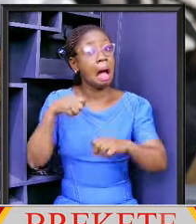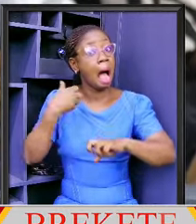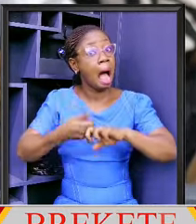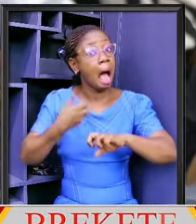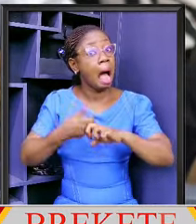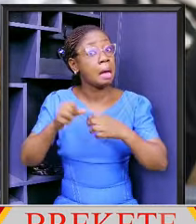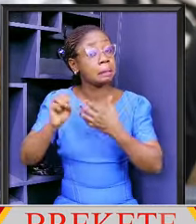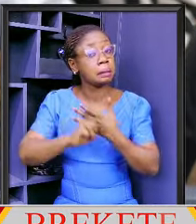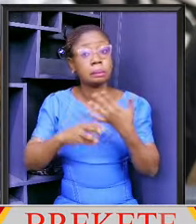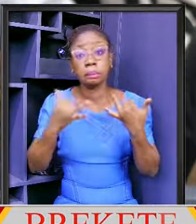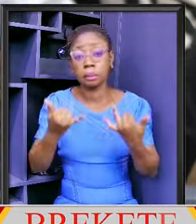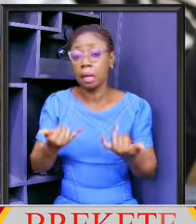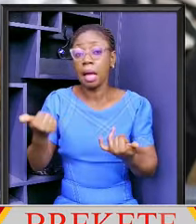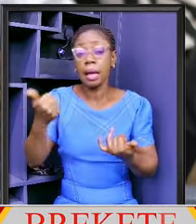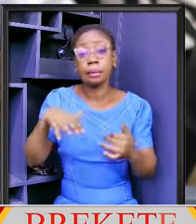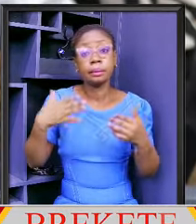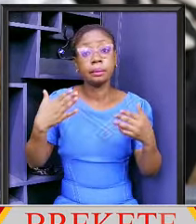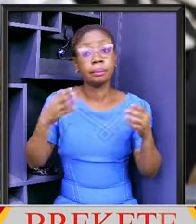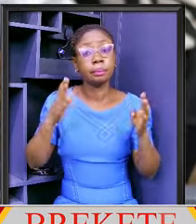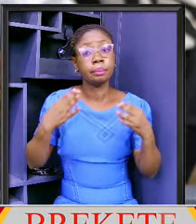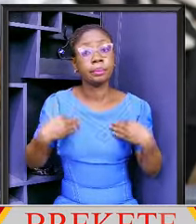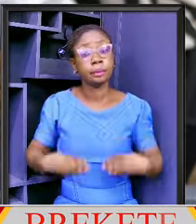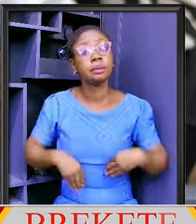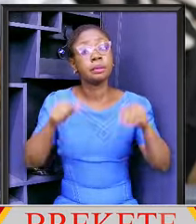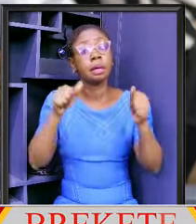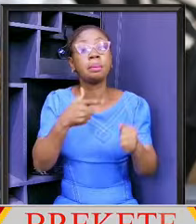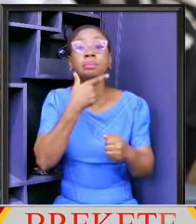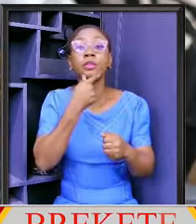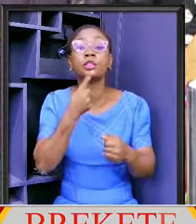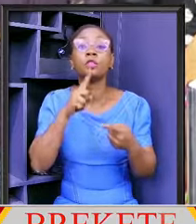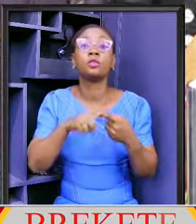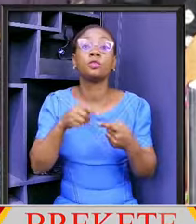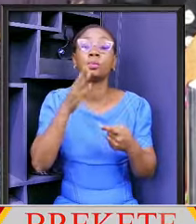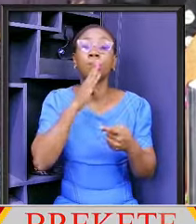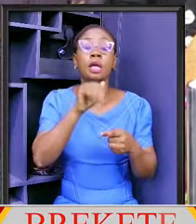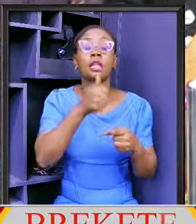brother. Yes, sir. So once we are sure,